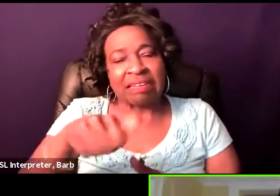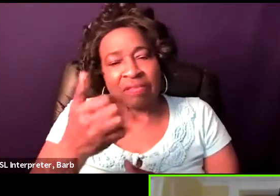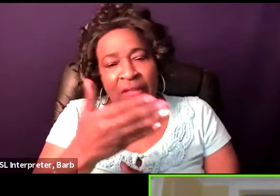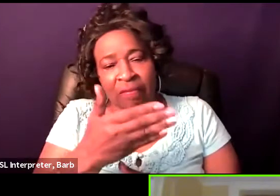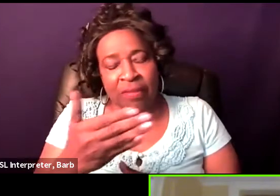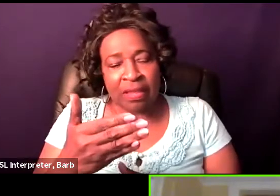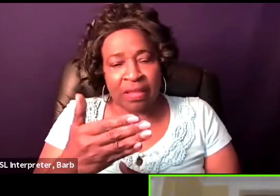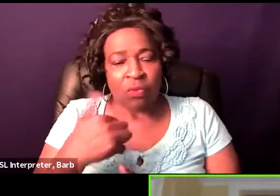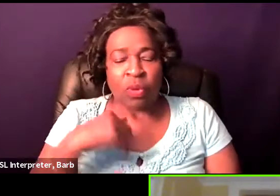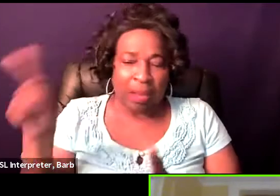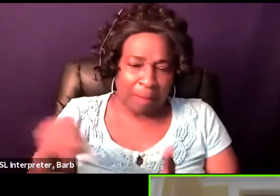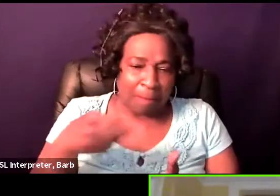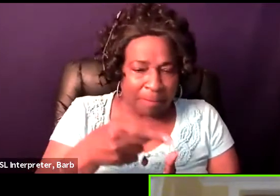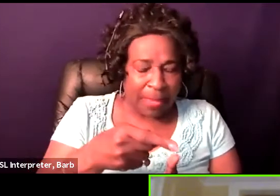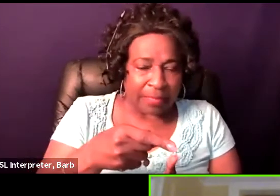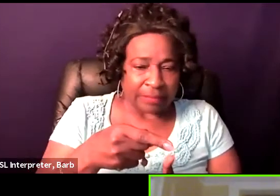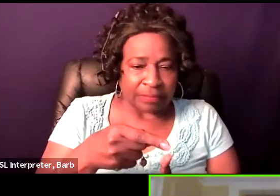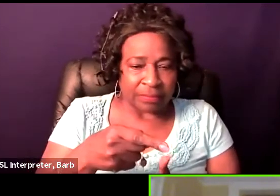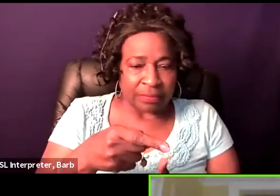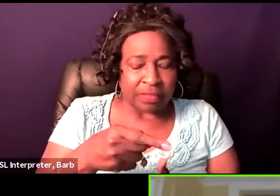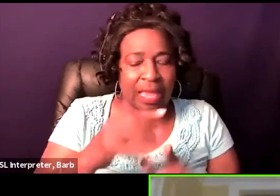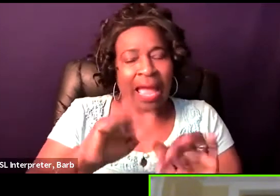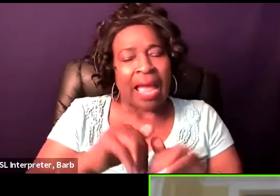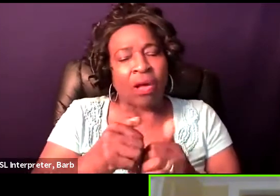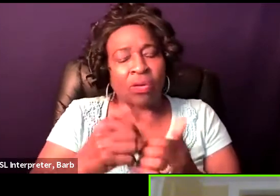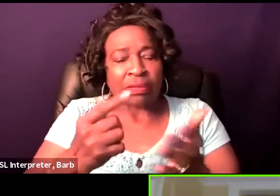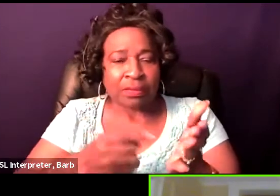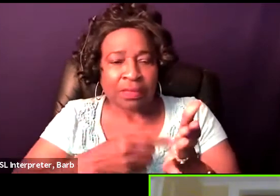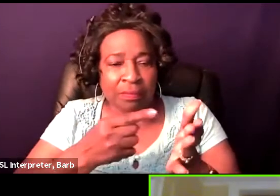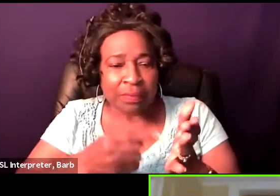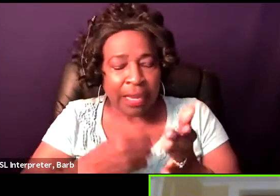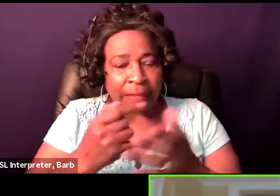which we'll come back to, but you said about how sometimes